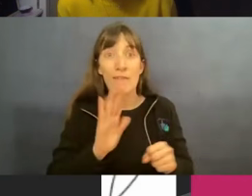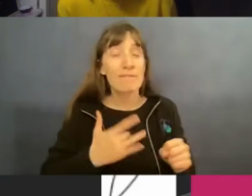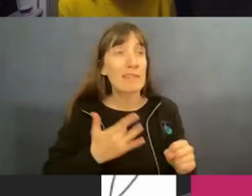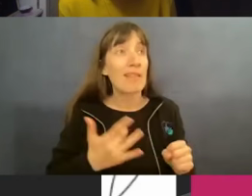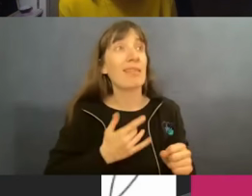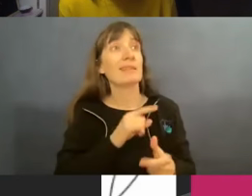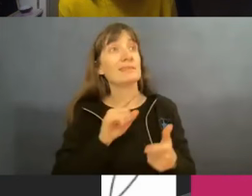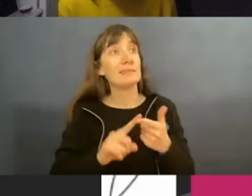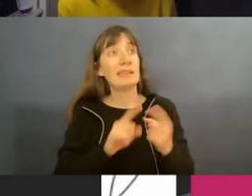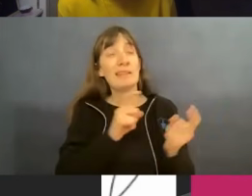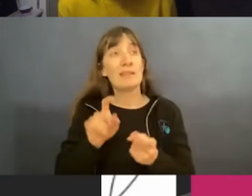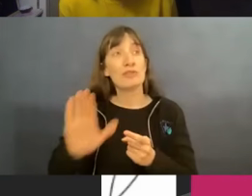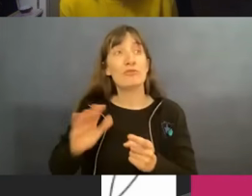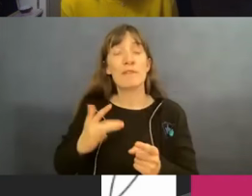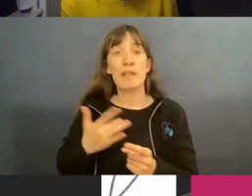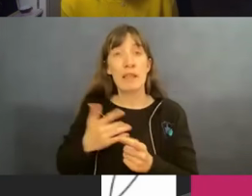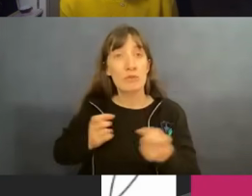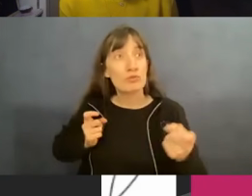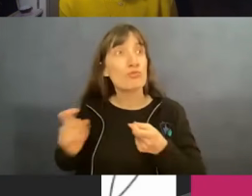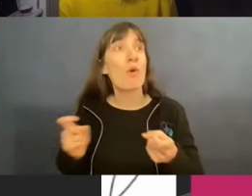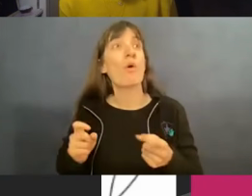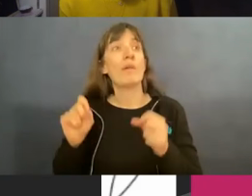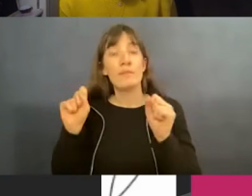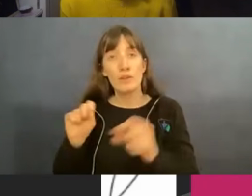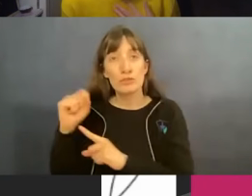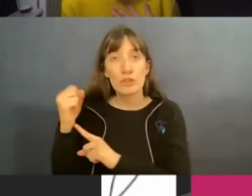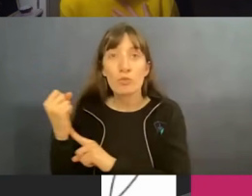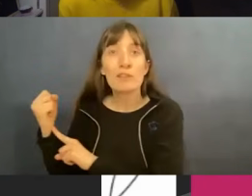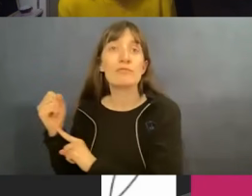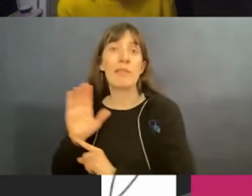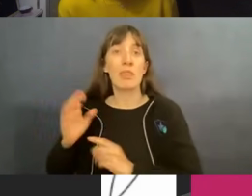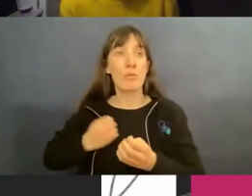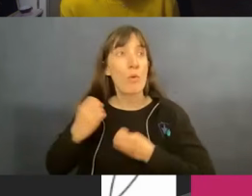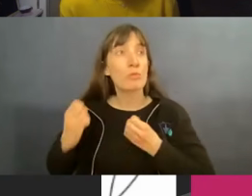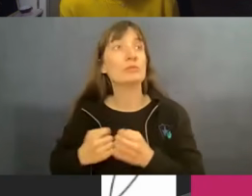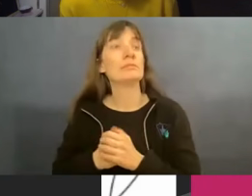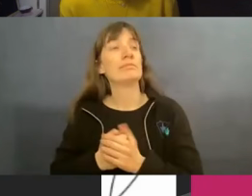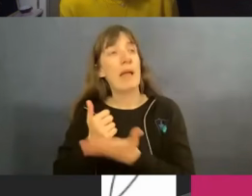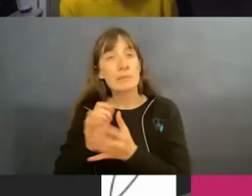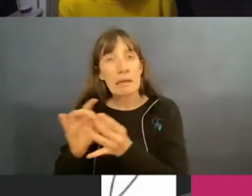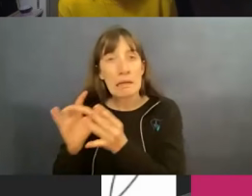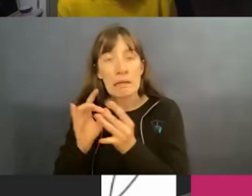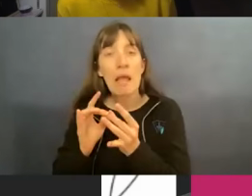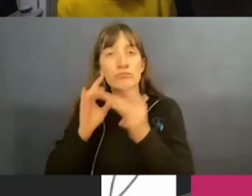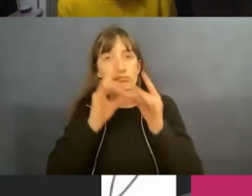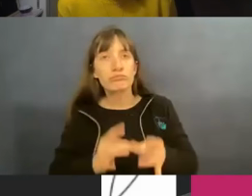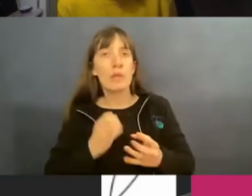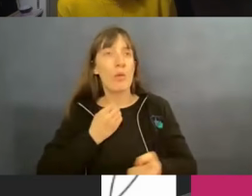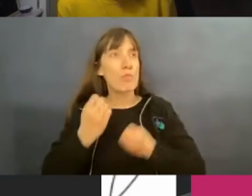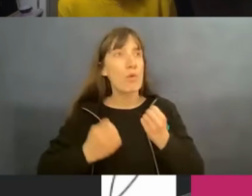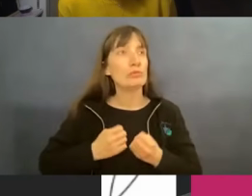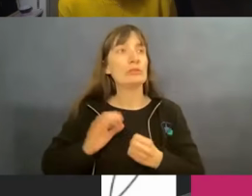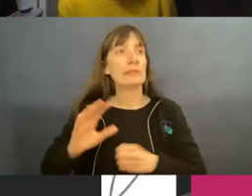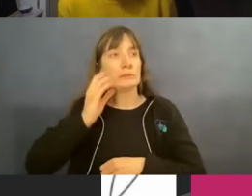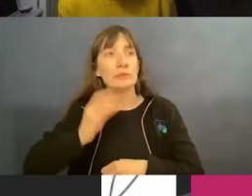helping them connect to their emotions and experiences. And again, communicating that you, as a supportive person, that you're listening and that you value